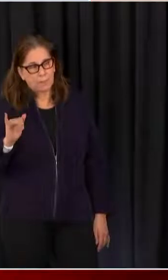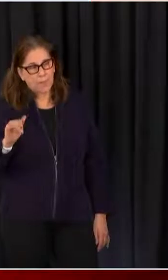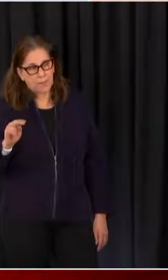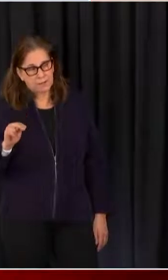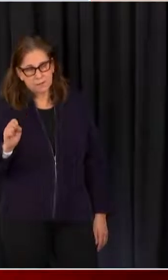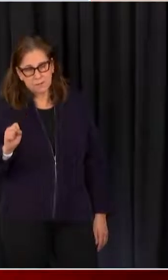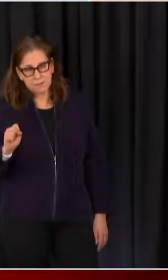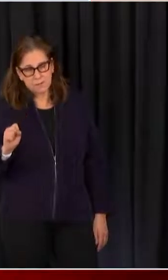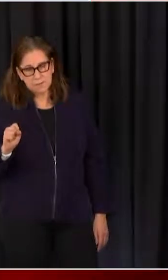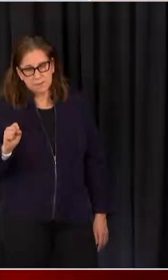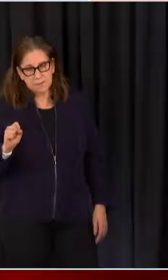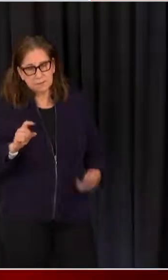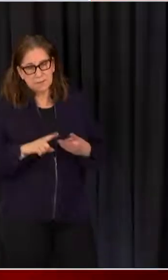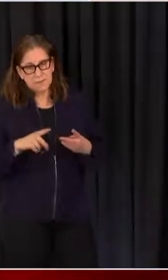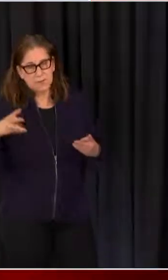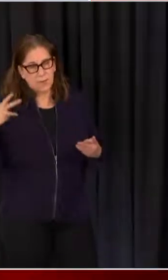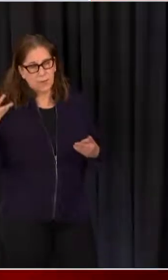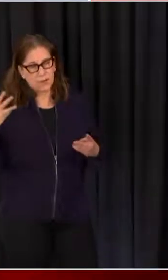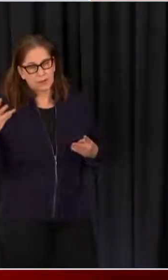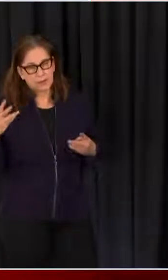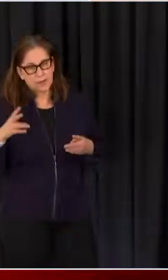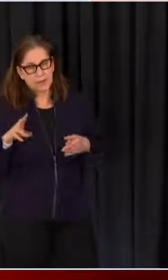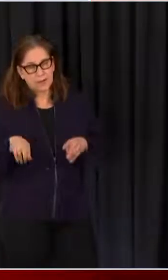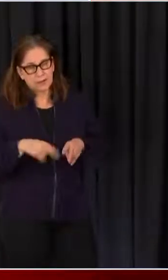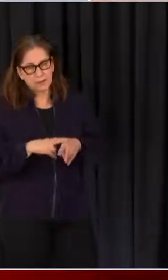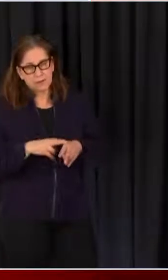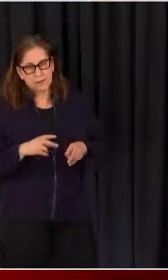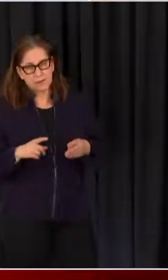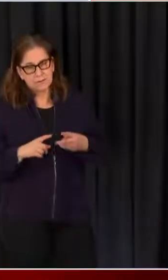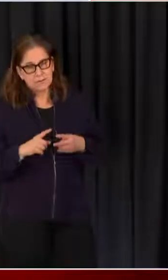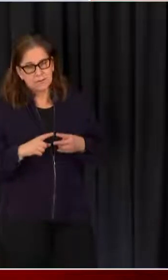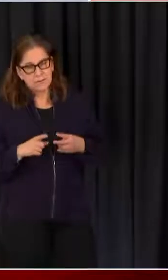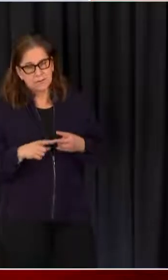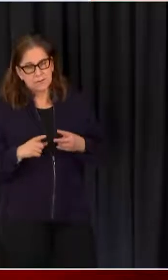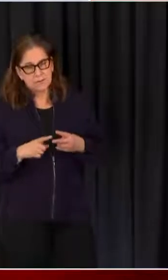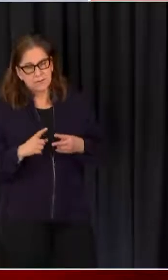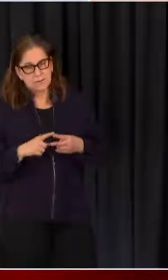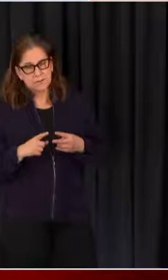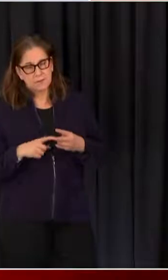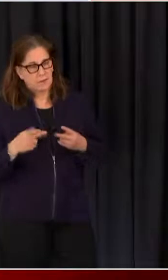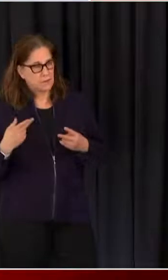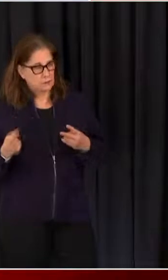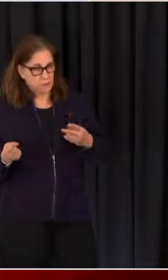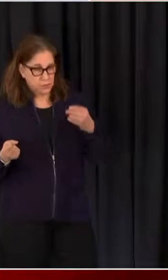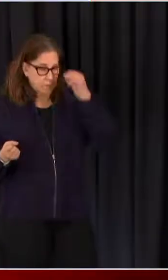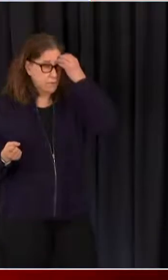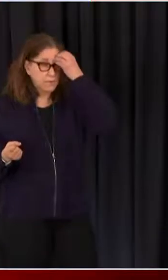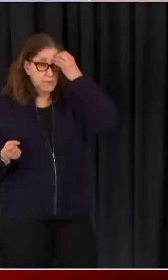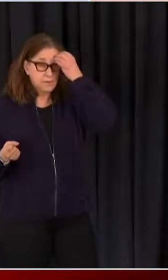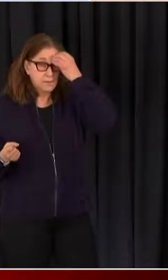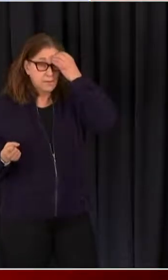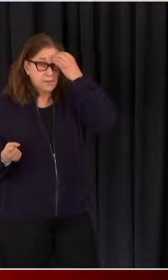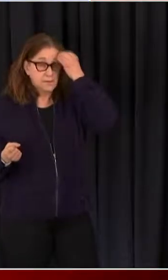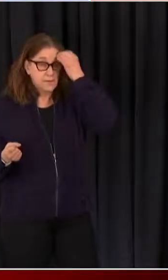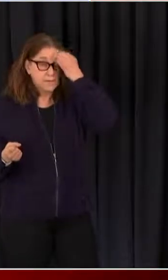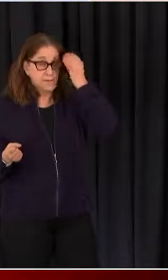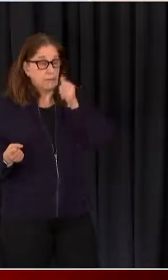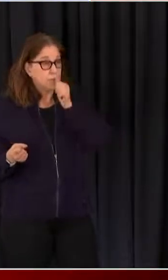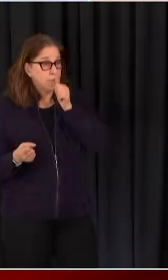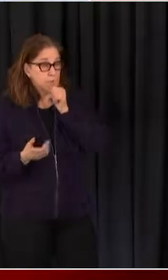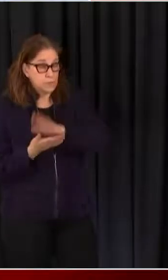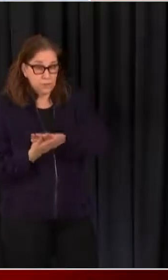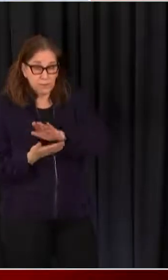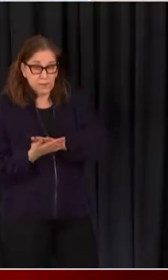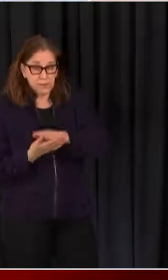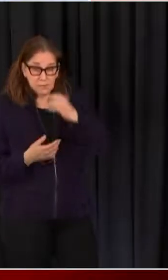that most with upper schools, in the independent schools. For high schoolers? High school and middle schoolers, Okay. yeah. I mean, I think that we, as